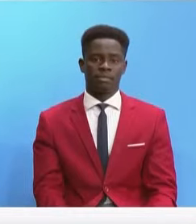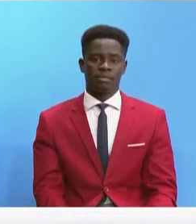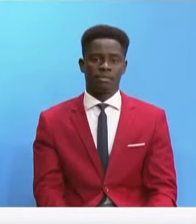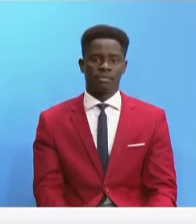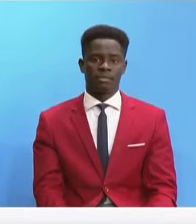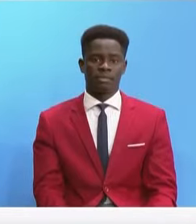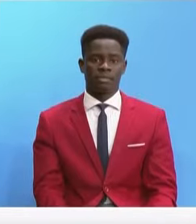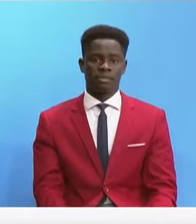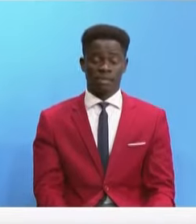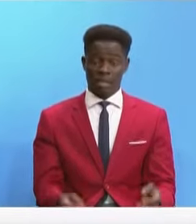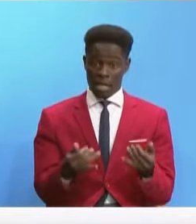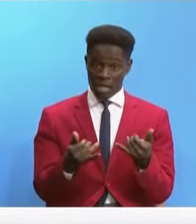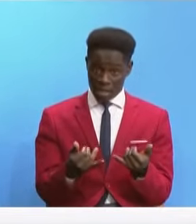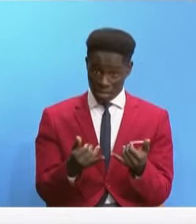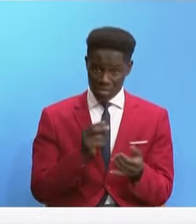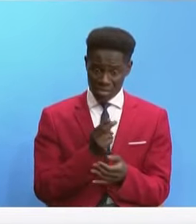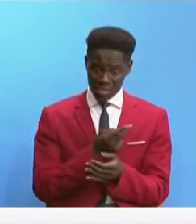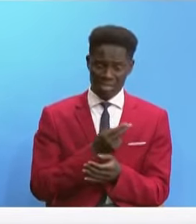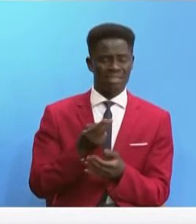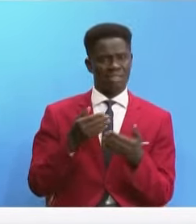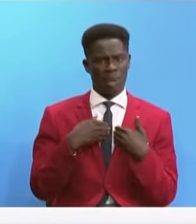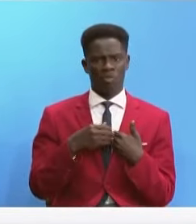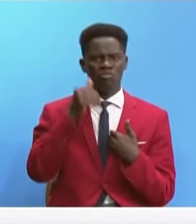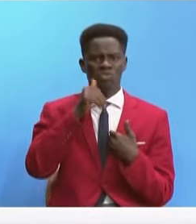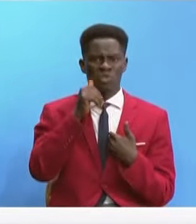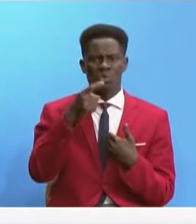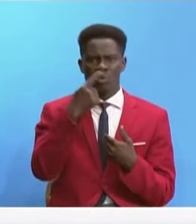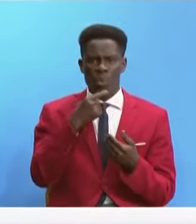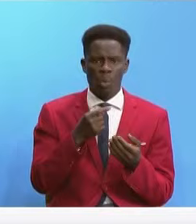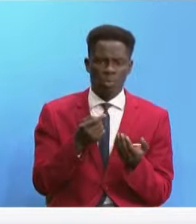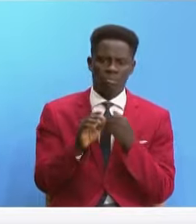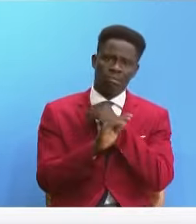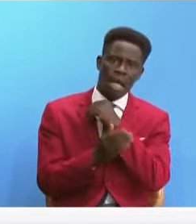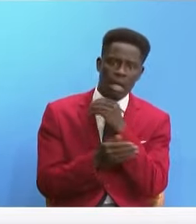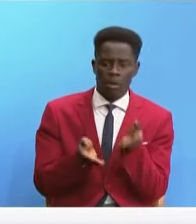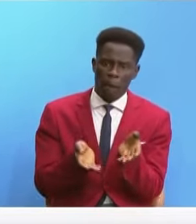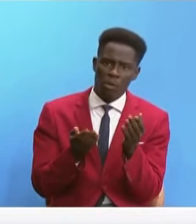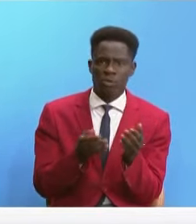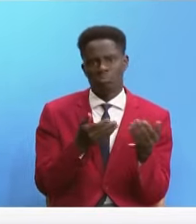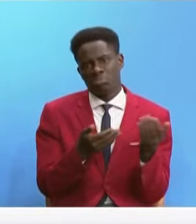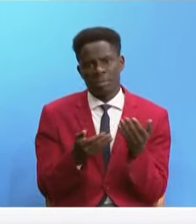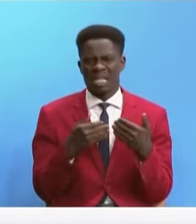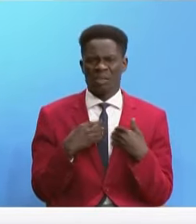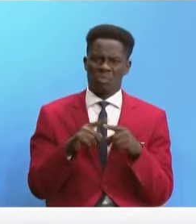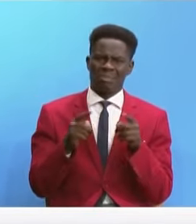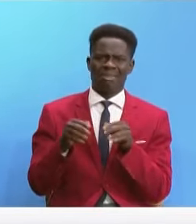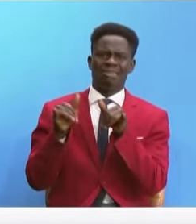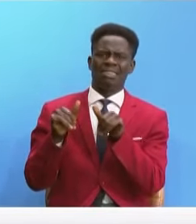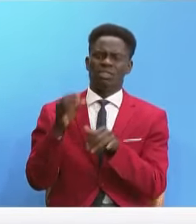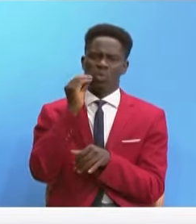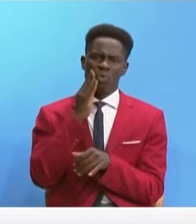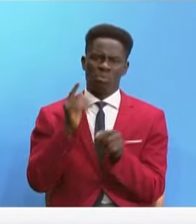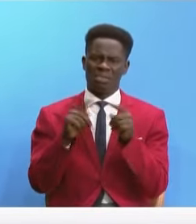who have had children and could just stay at home. But through this initiative, keeping girls in